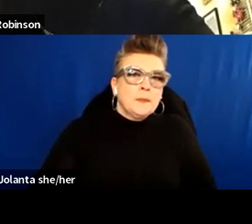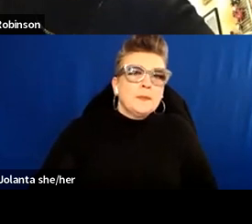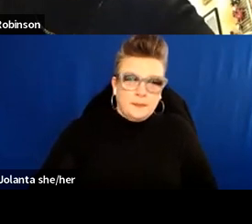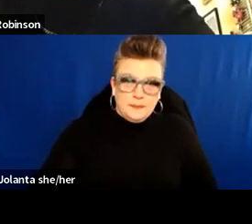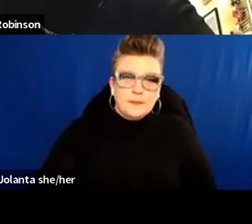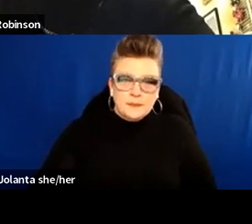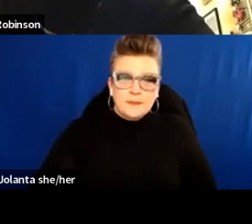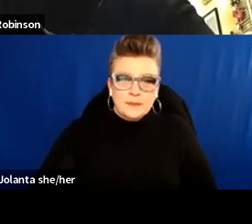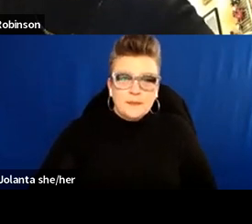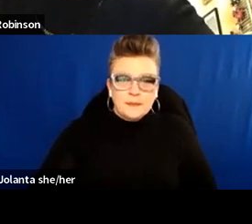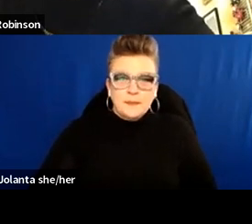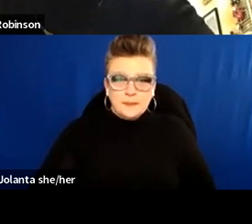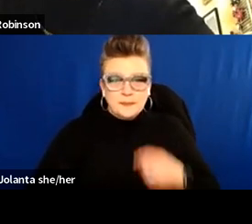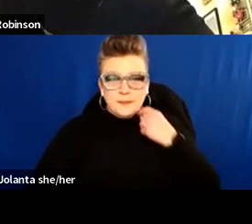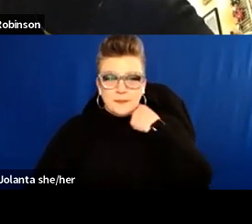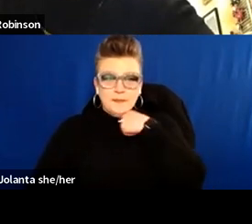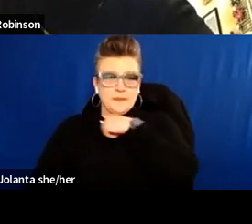yes c